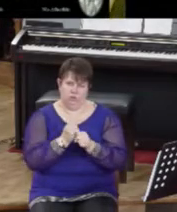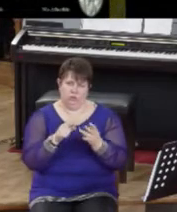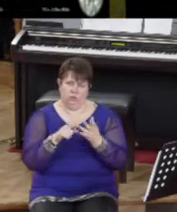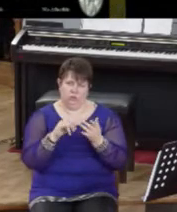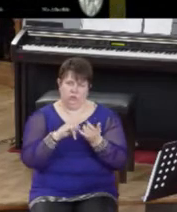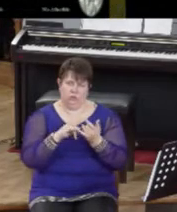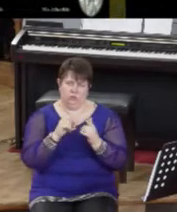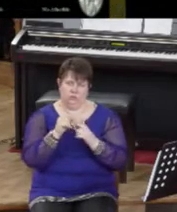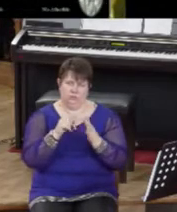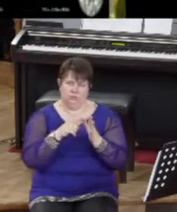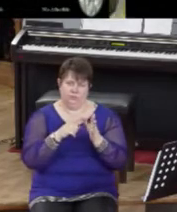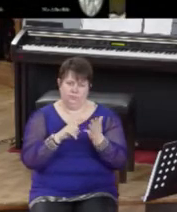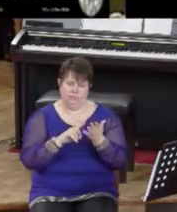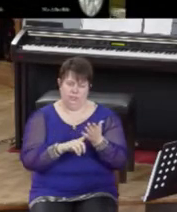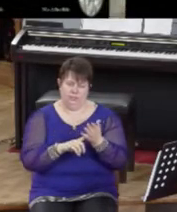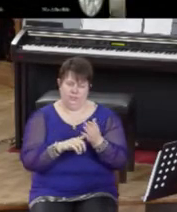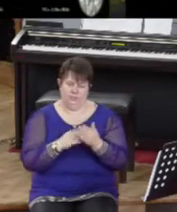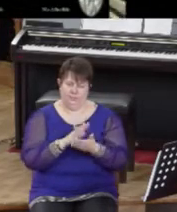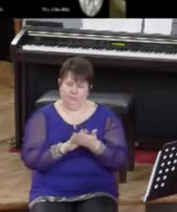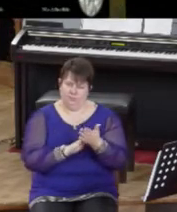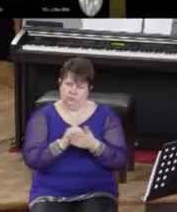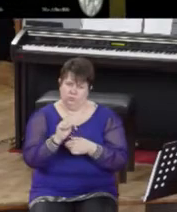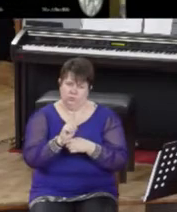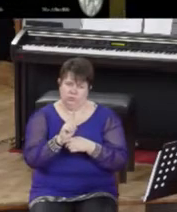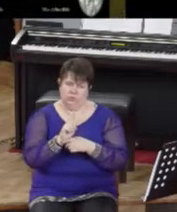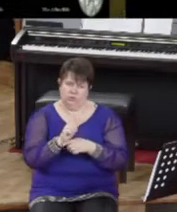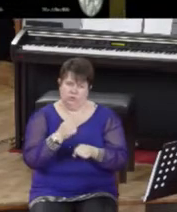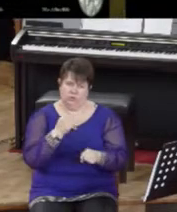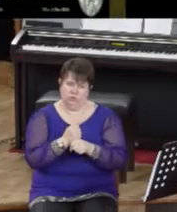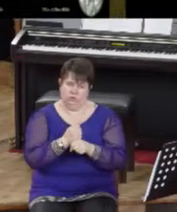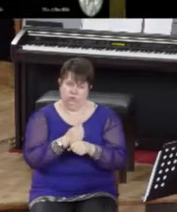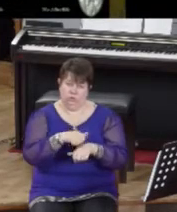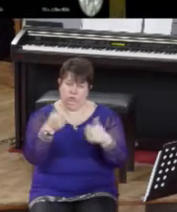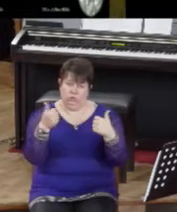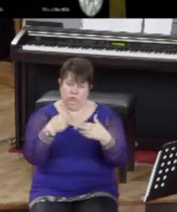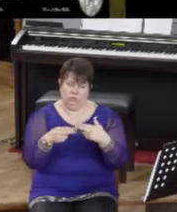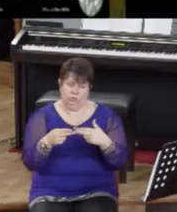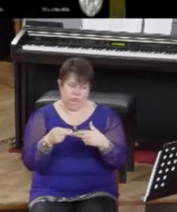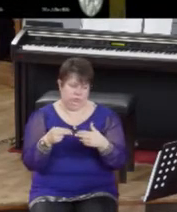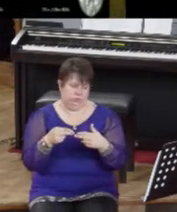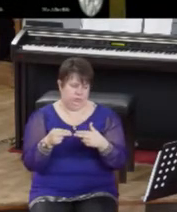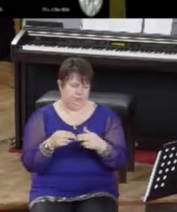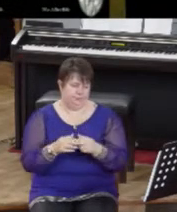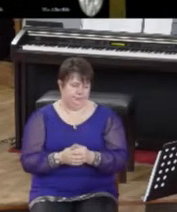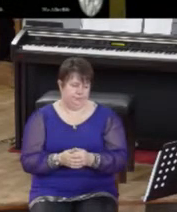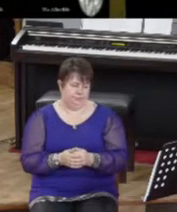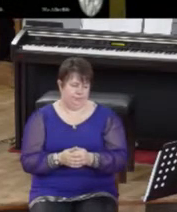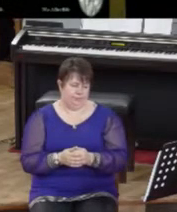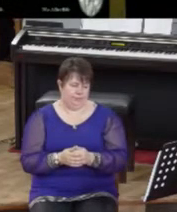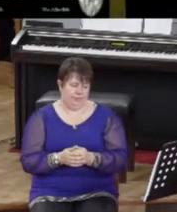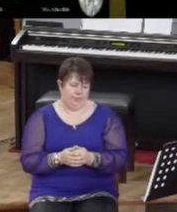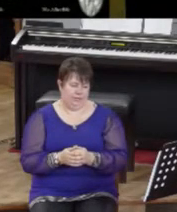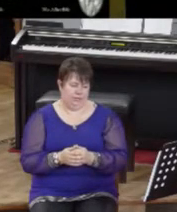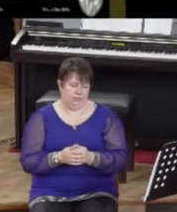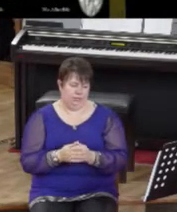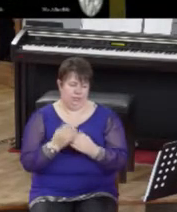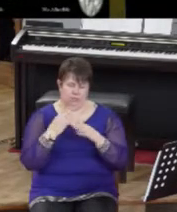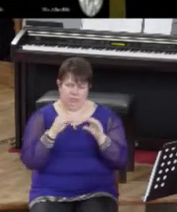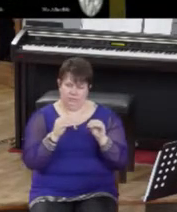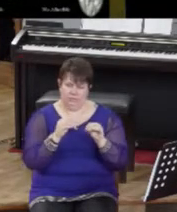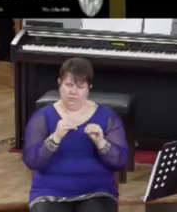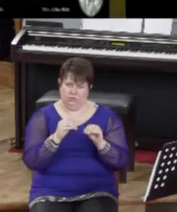news. And the good news about Jesus Christ, Paul is saying, is that he